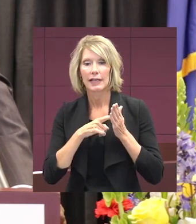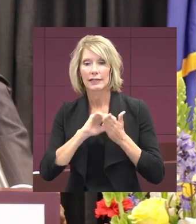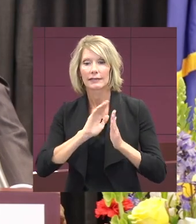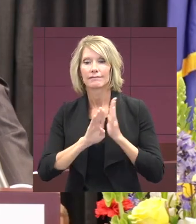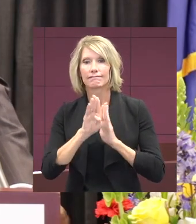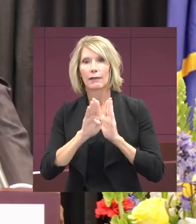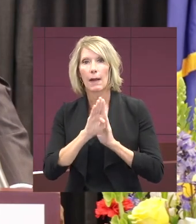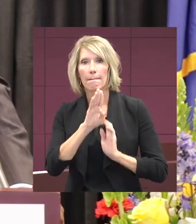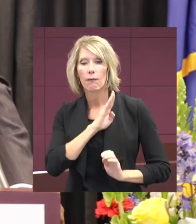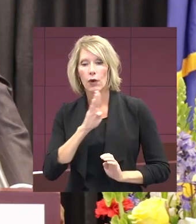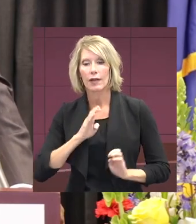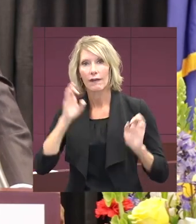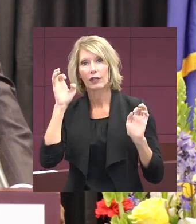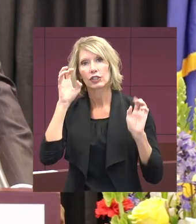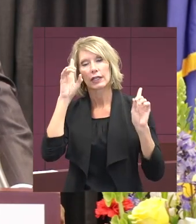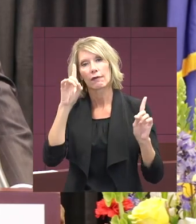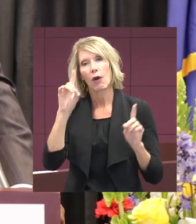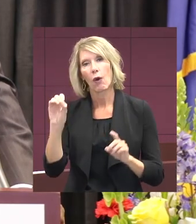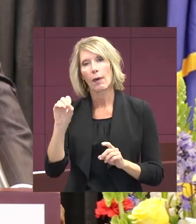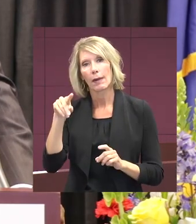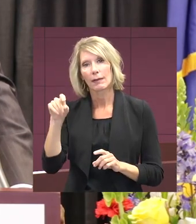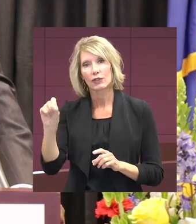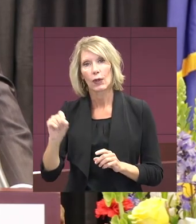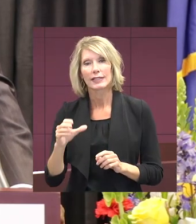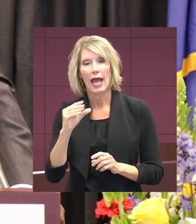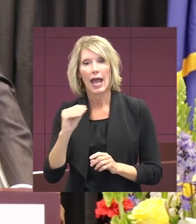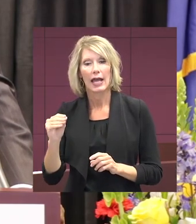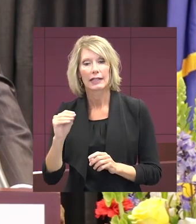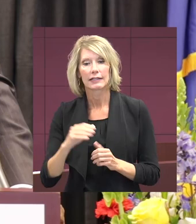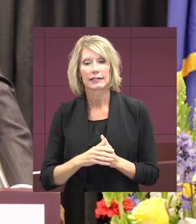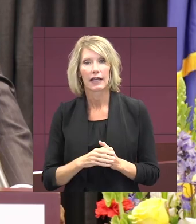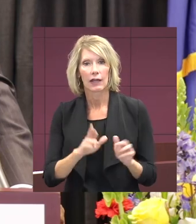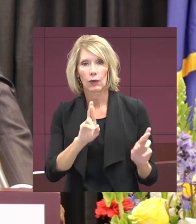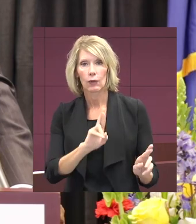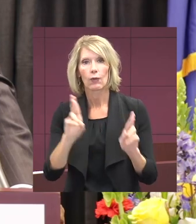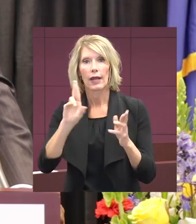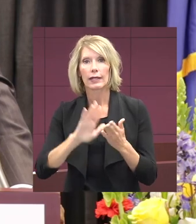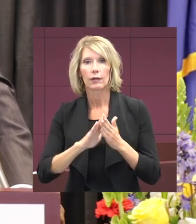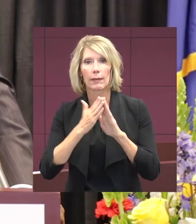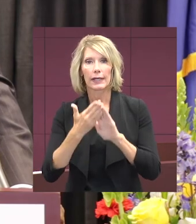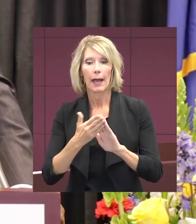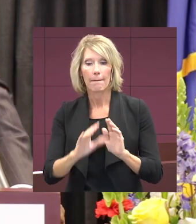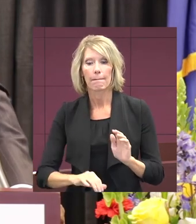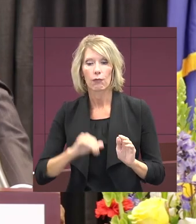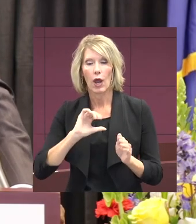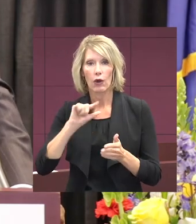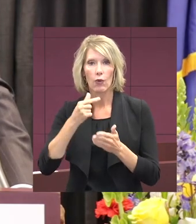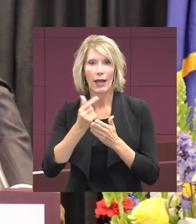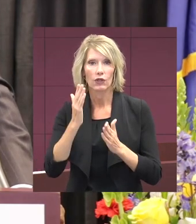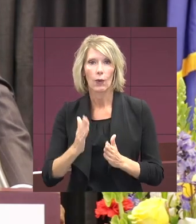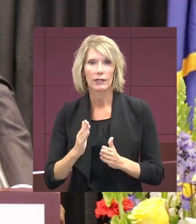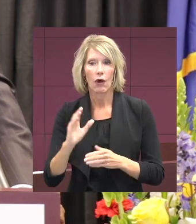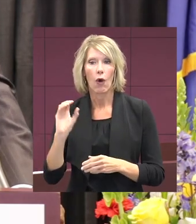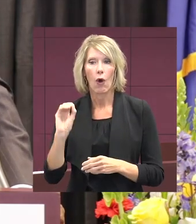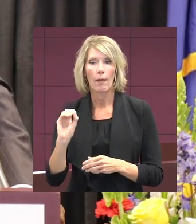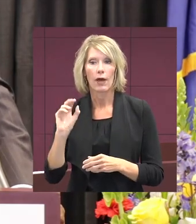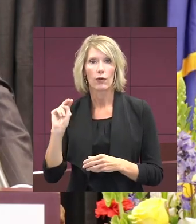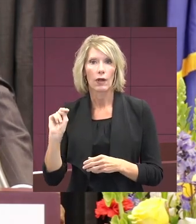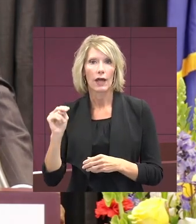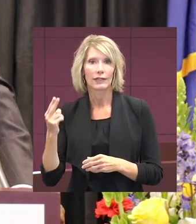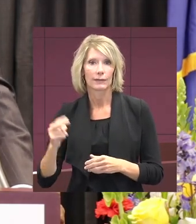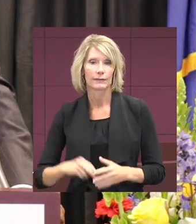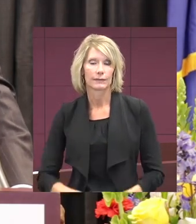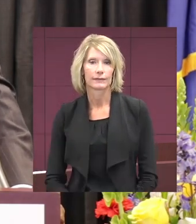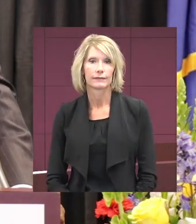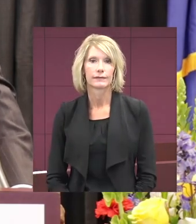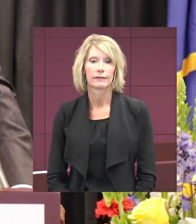of Education of the Omaha Public Schools, and they are ready to become proud graduates of Omaha North High